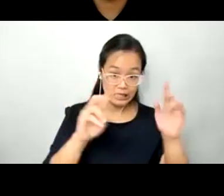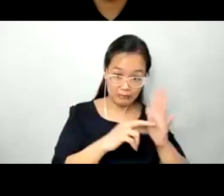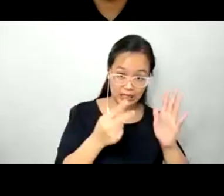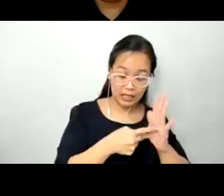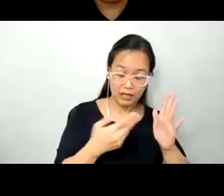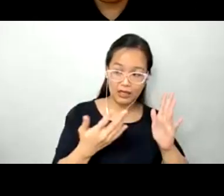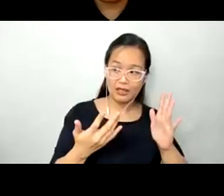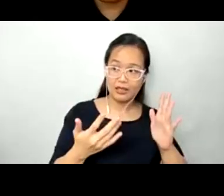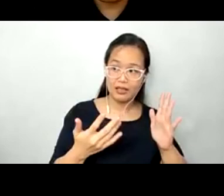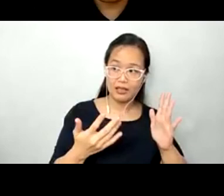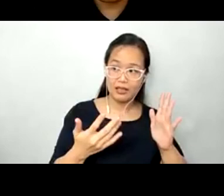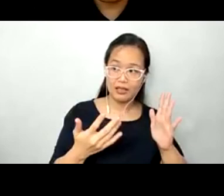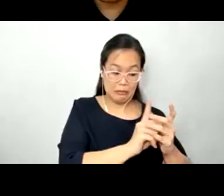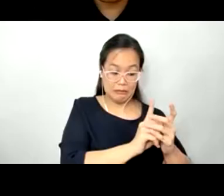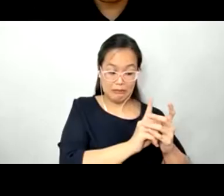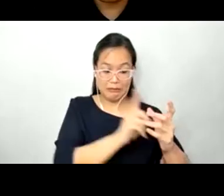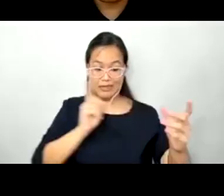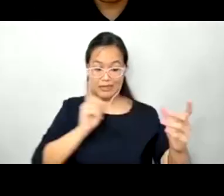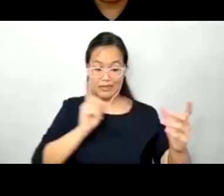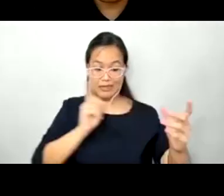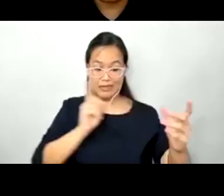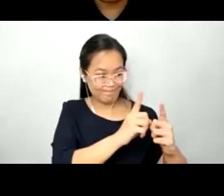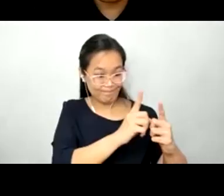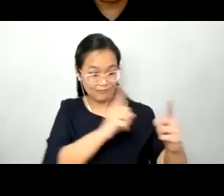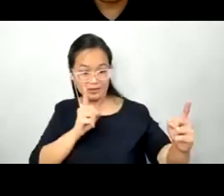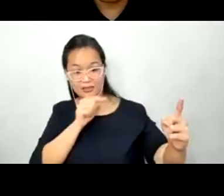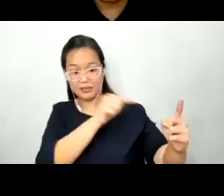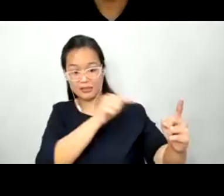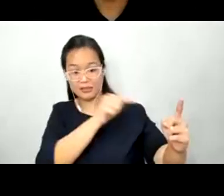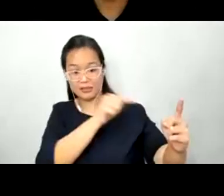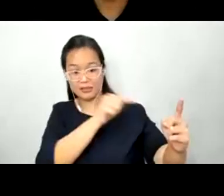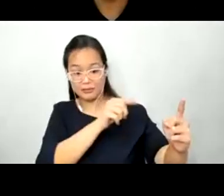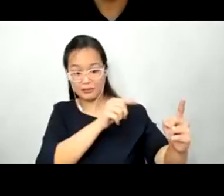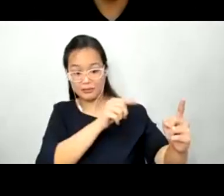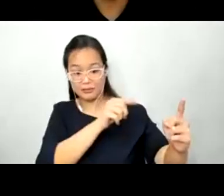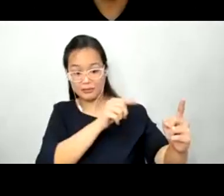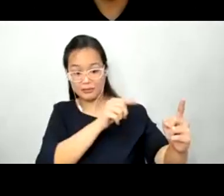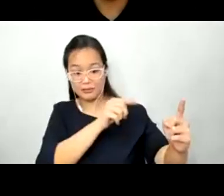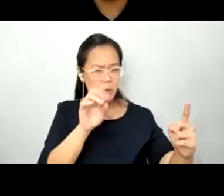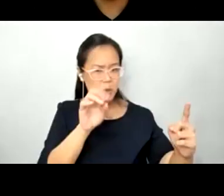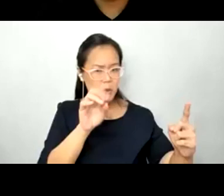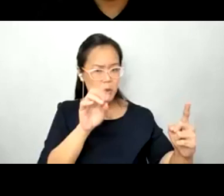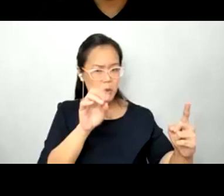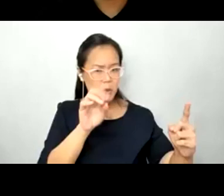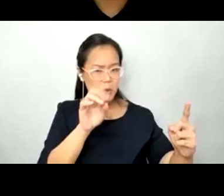you disengaging with that person? Does success look like you working